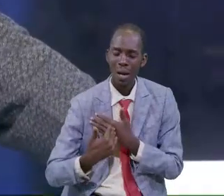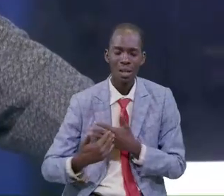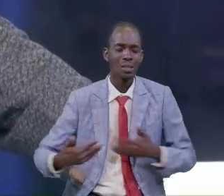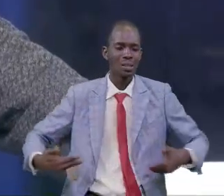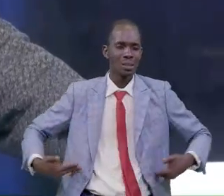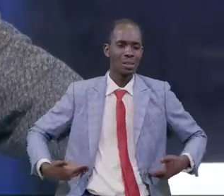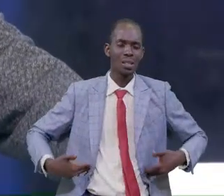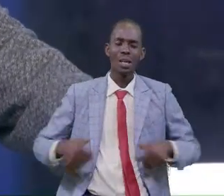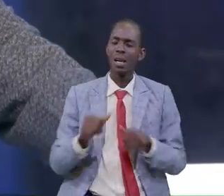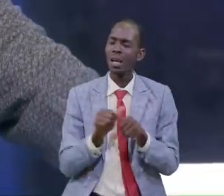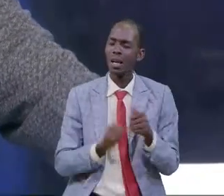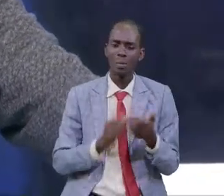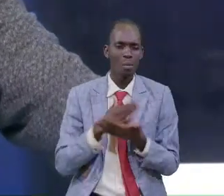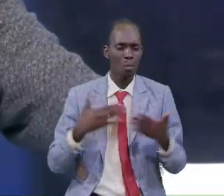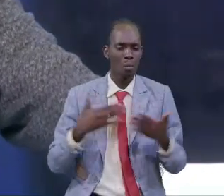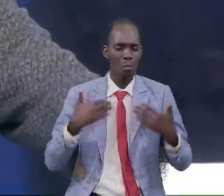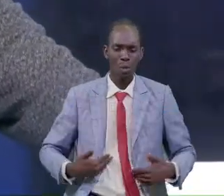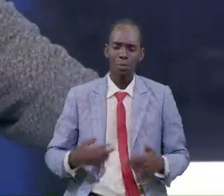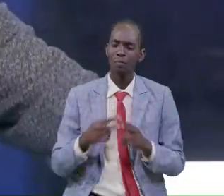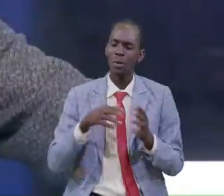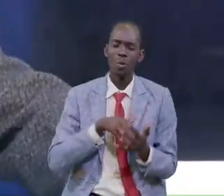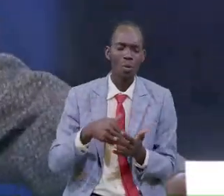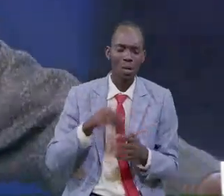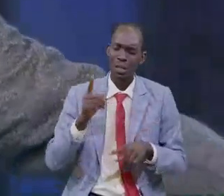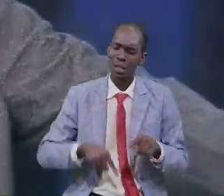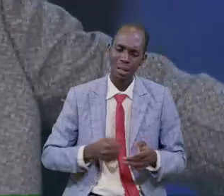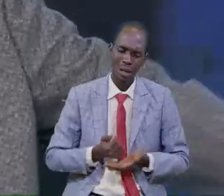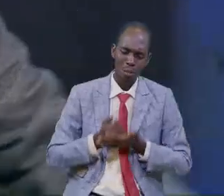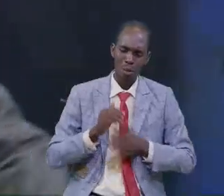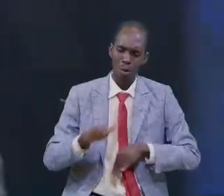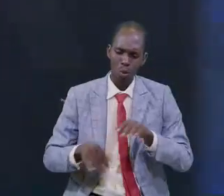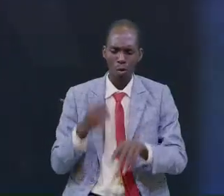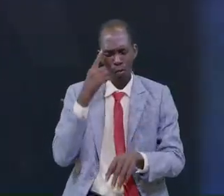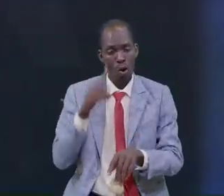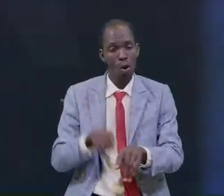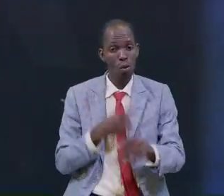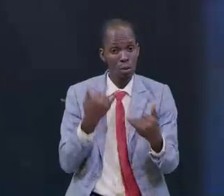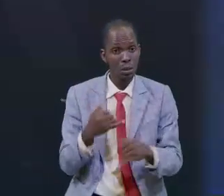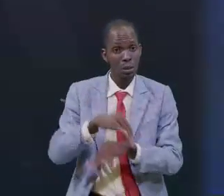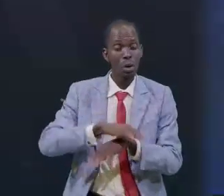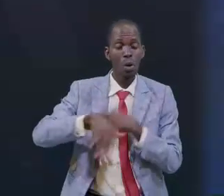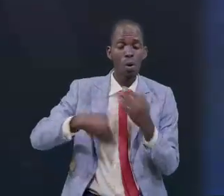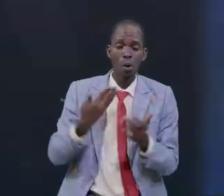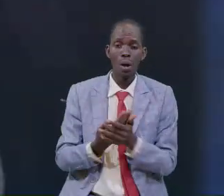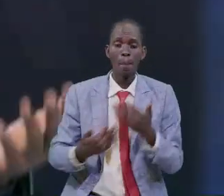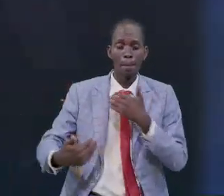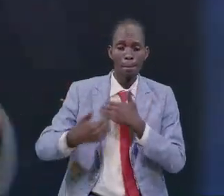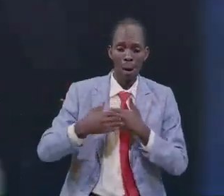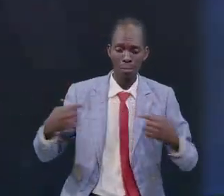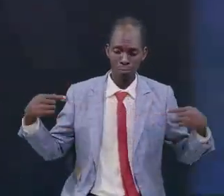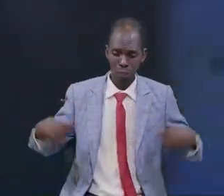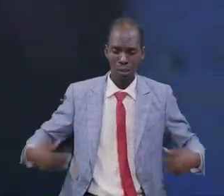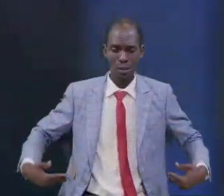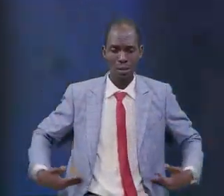weak, cannot carry me tonight. All that weakness, backbone, waist, everywhere, leg,